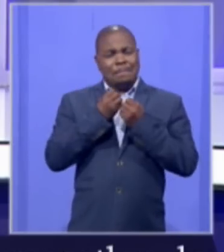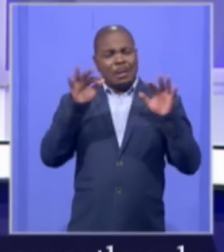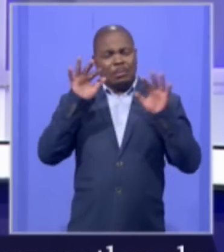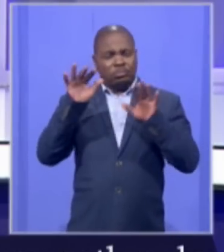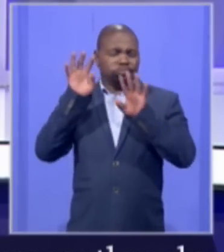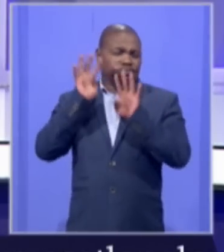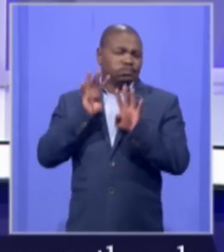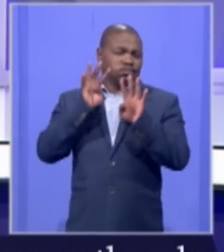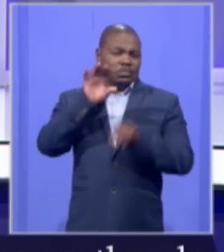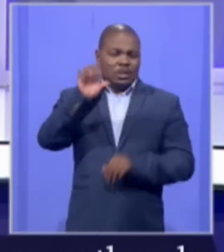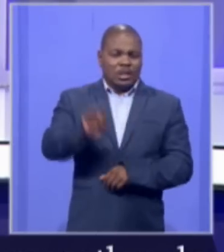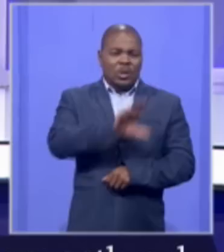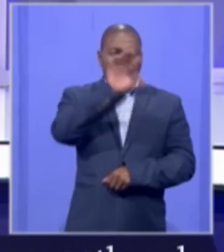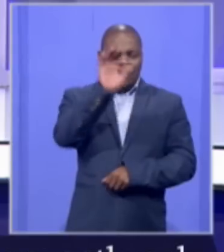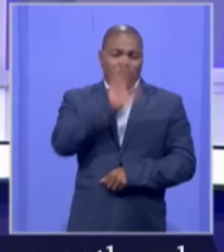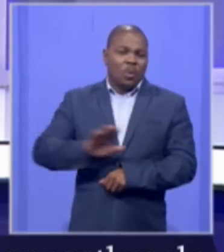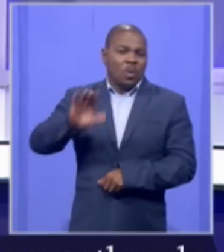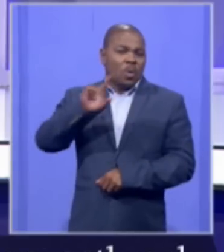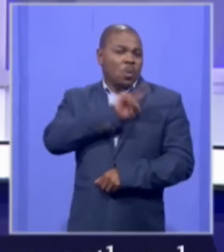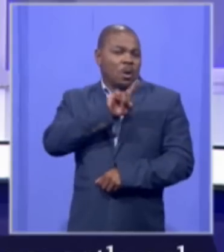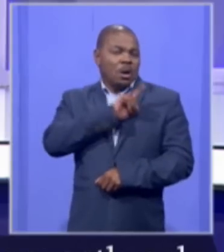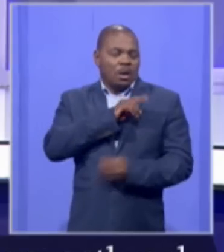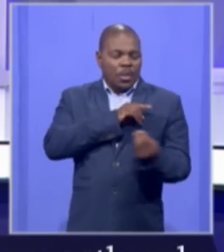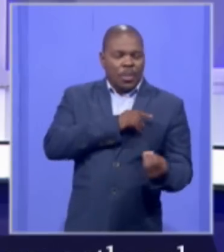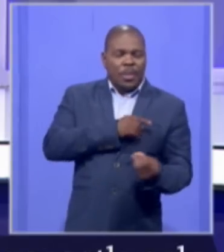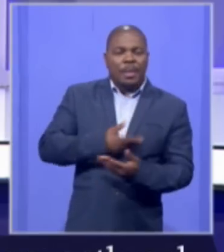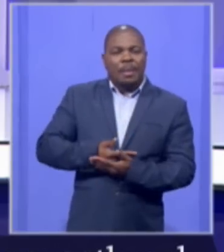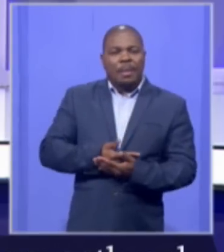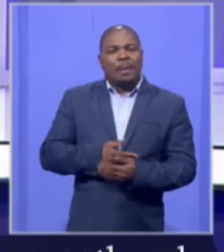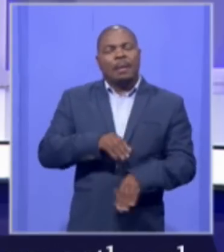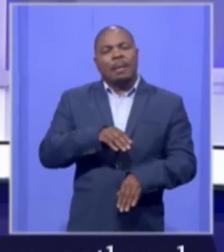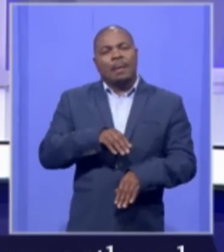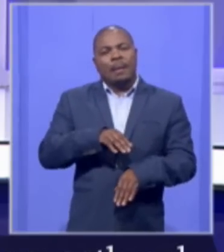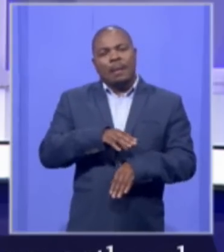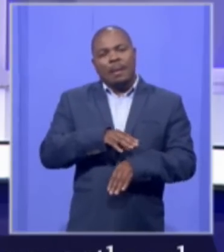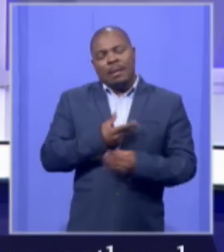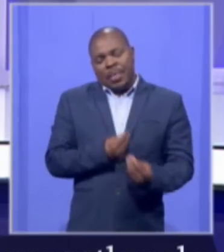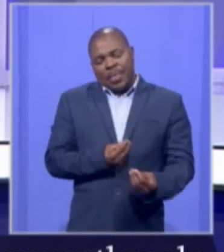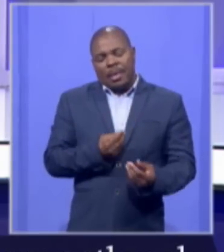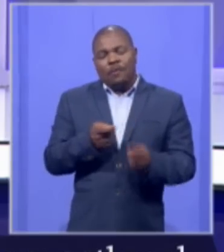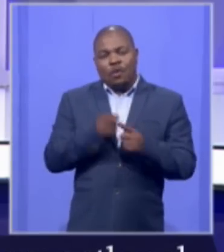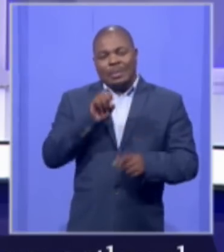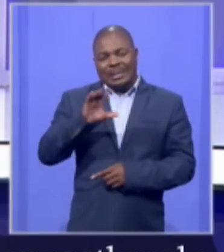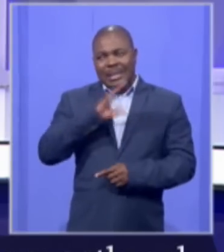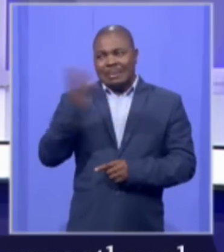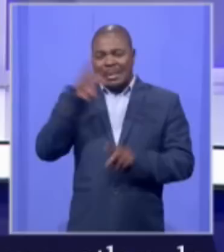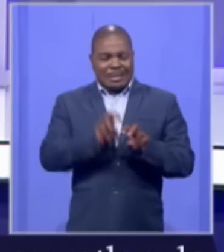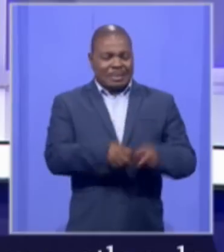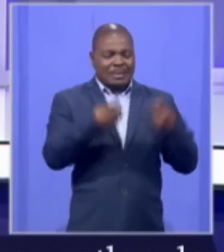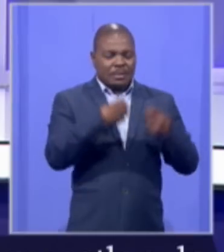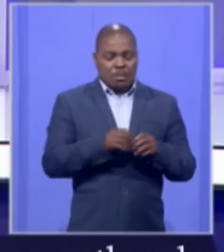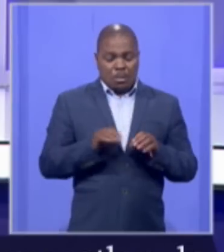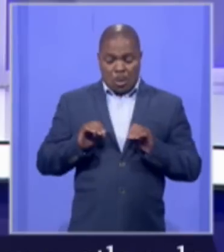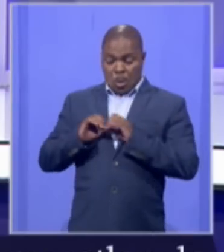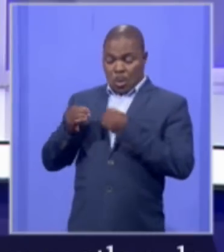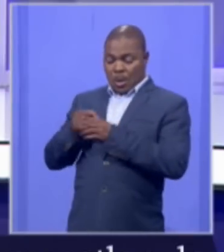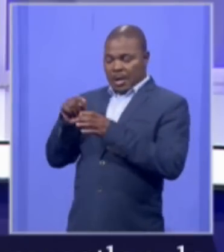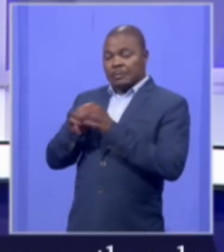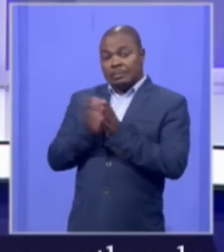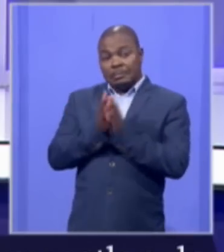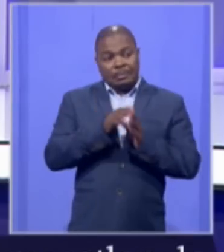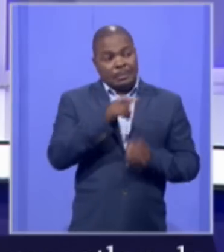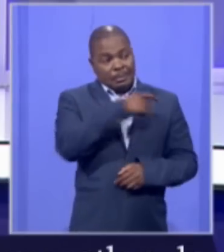kgoeletšo nageng ka bophara morago ga go katwa ga ngwana wa mosetsana ka Eastern Cape. Mokgatlo e pileditše go mopresidente Cyril Ramaphosa go